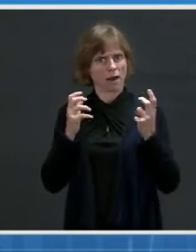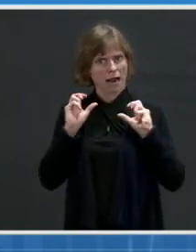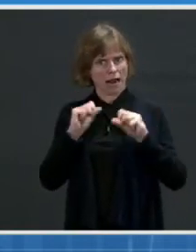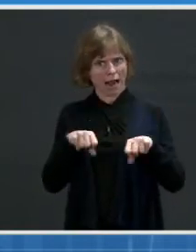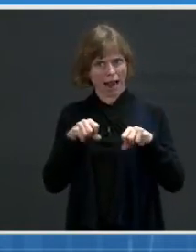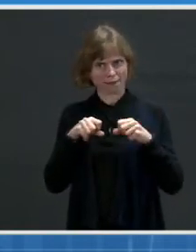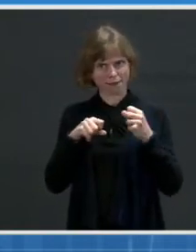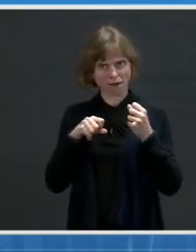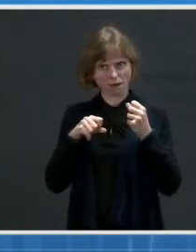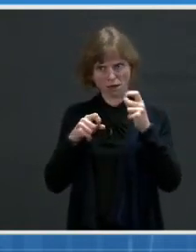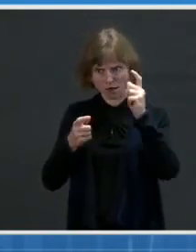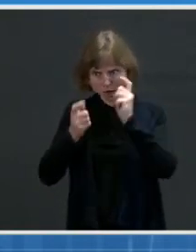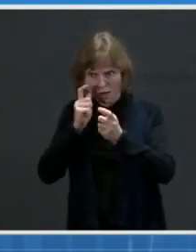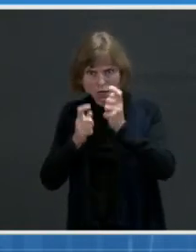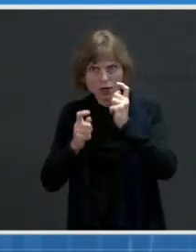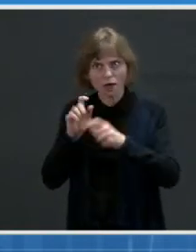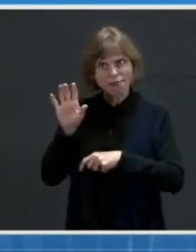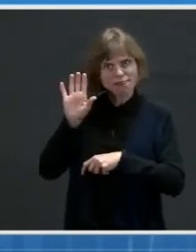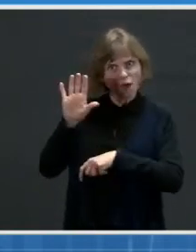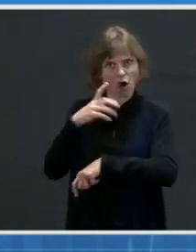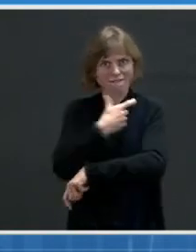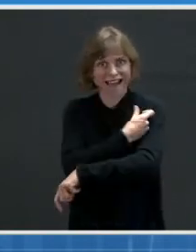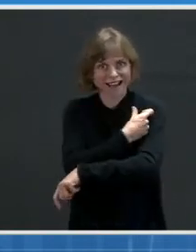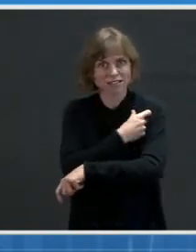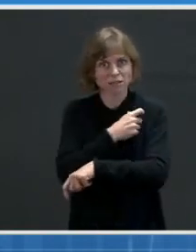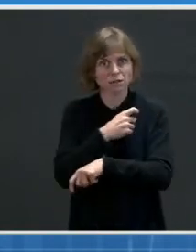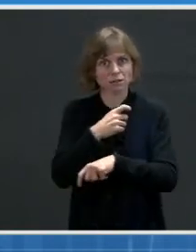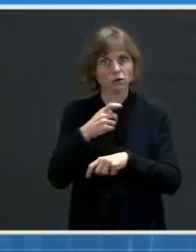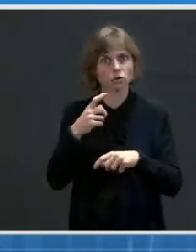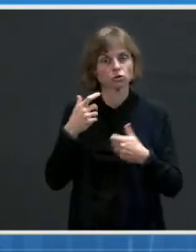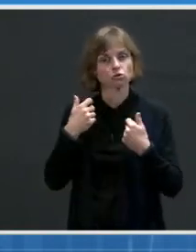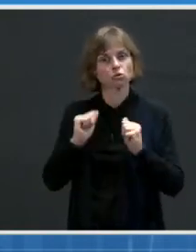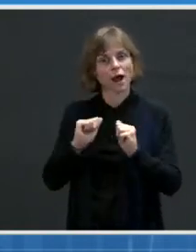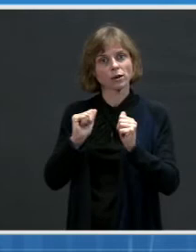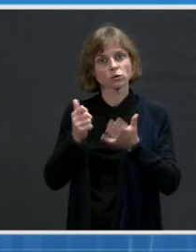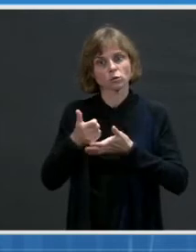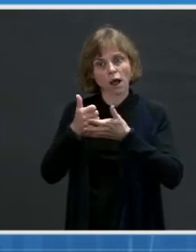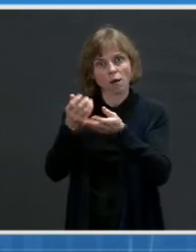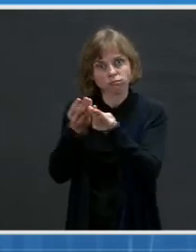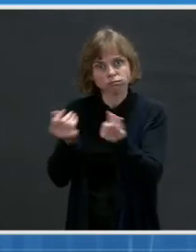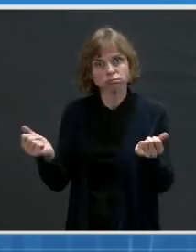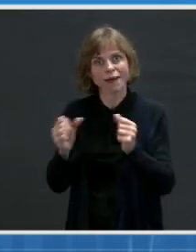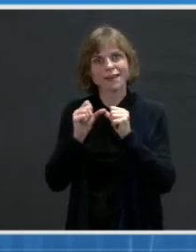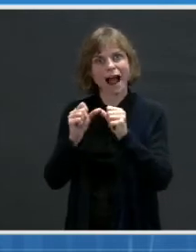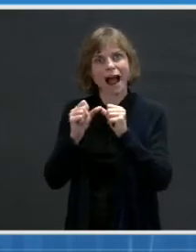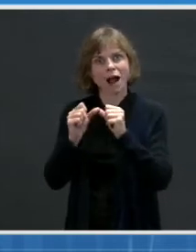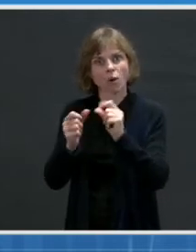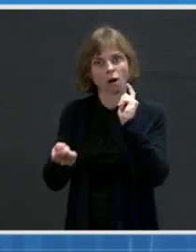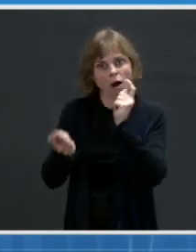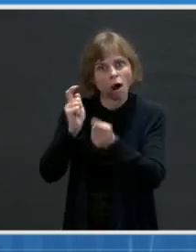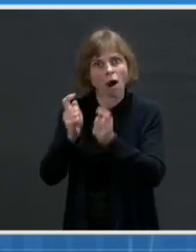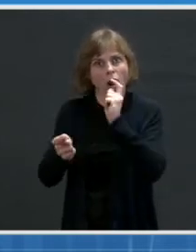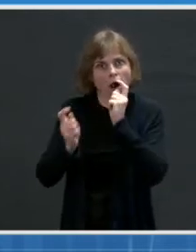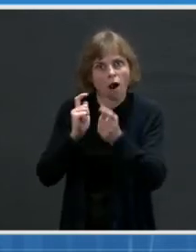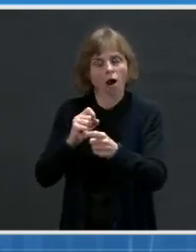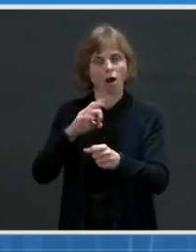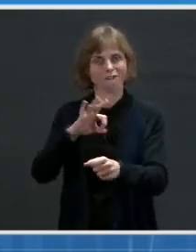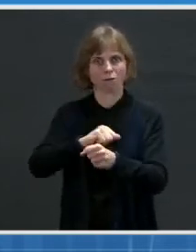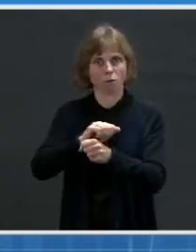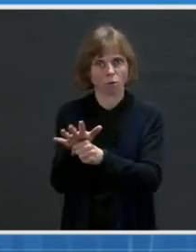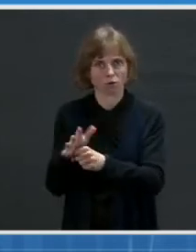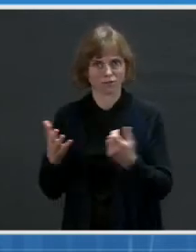their vaccines to address the ongoing evolution of variants. And we expect the